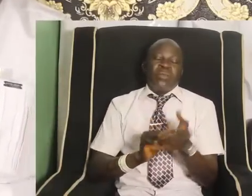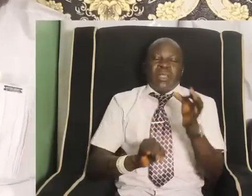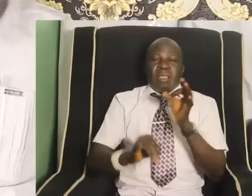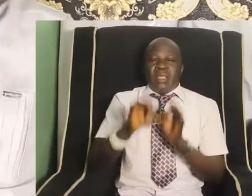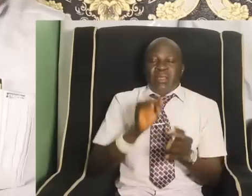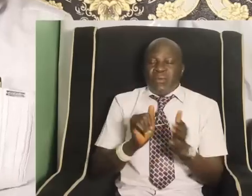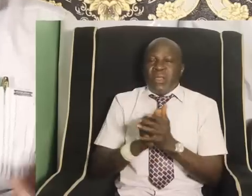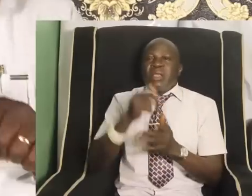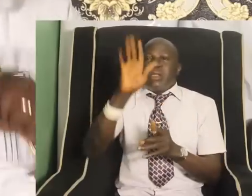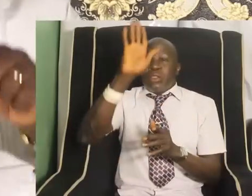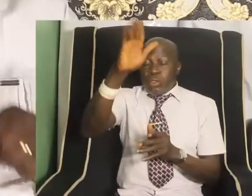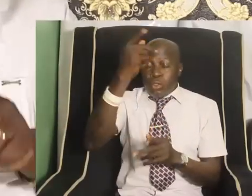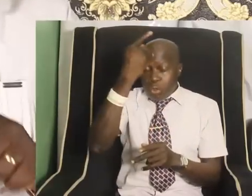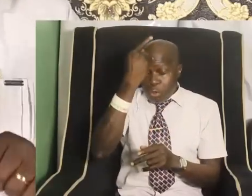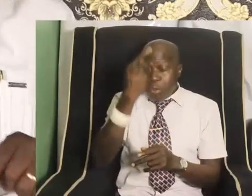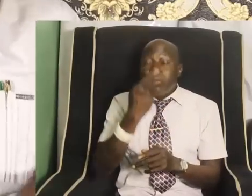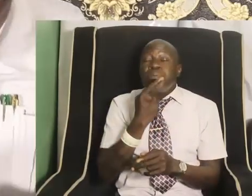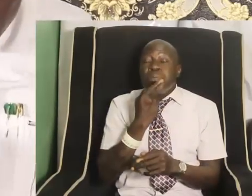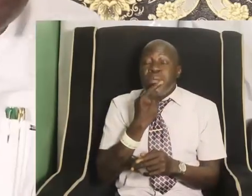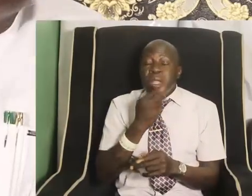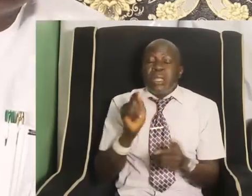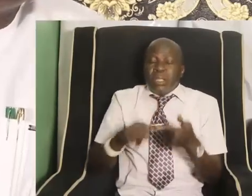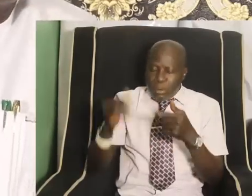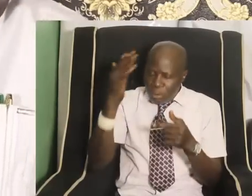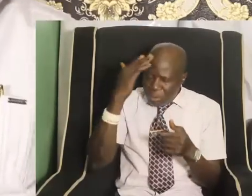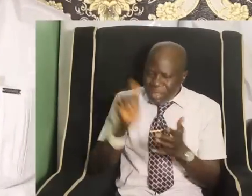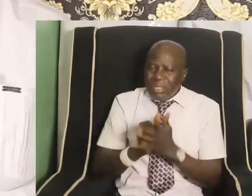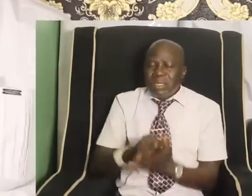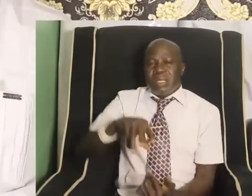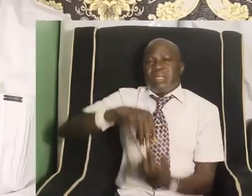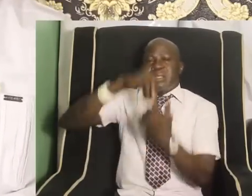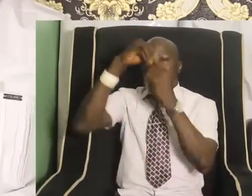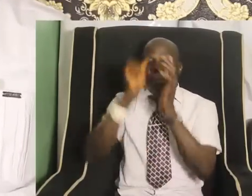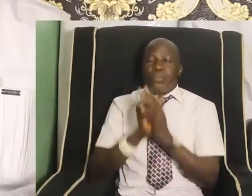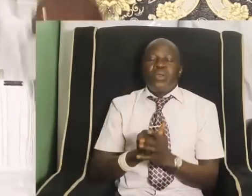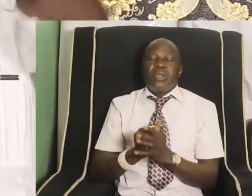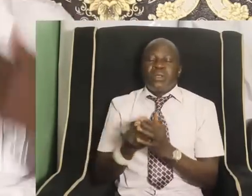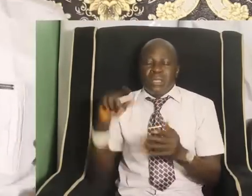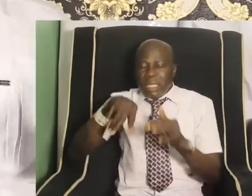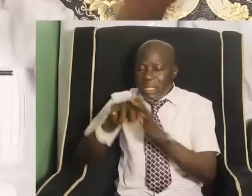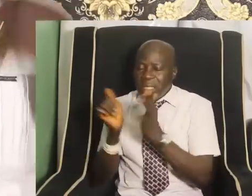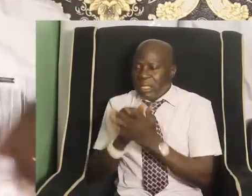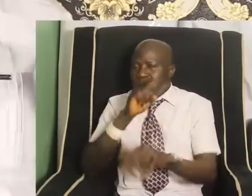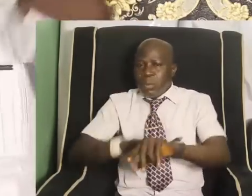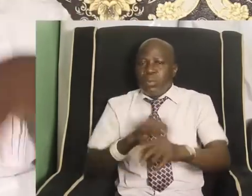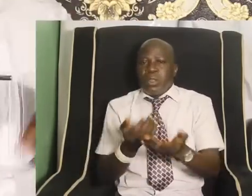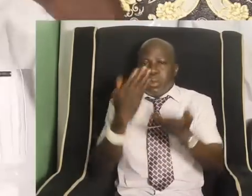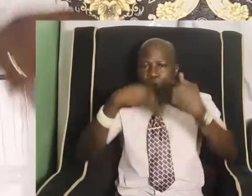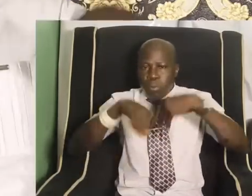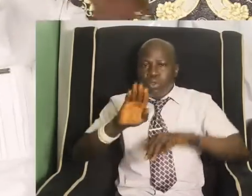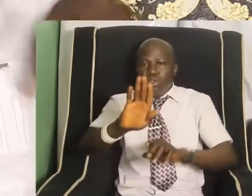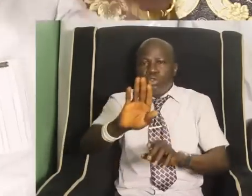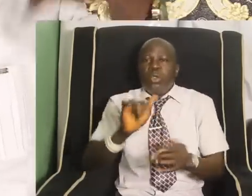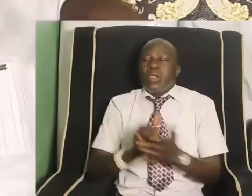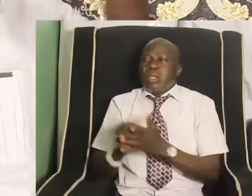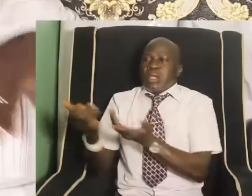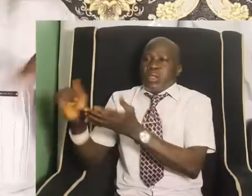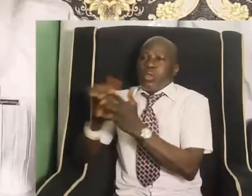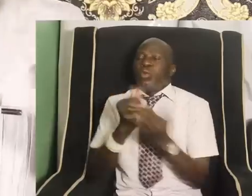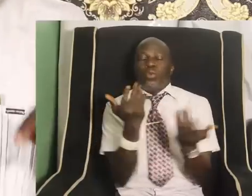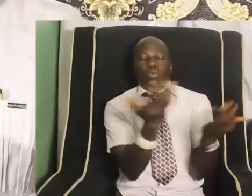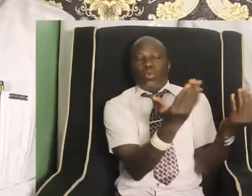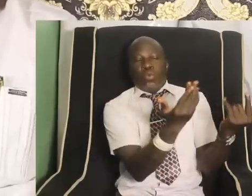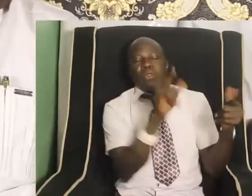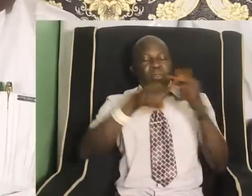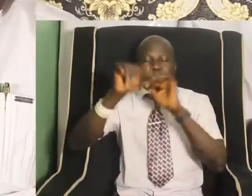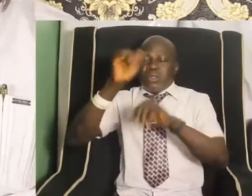judge that will not know within yourself. In fact, your parents would have seen the sign where they point you. One man